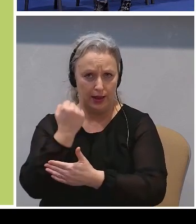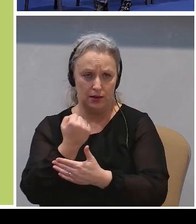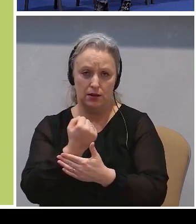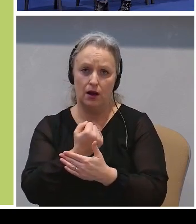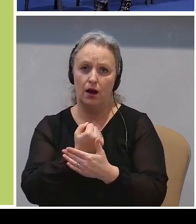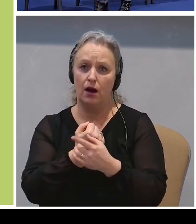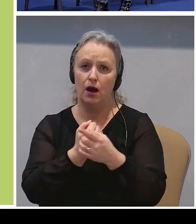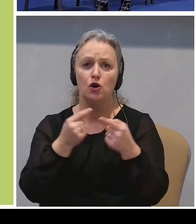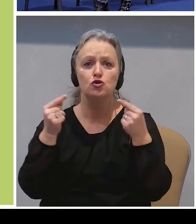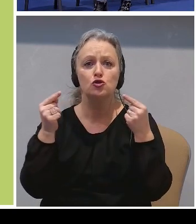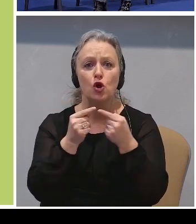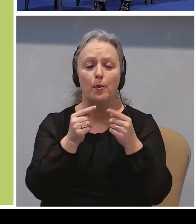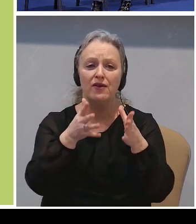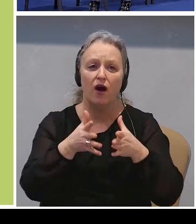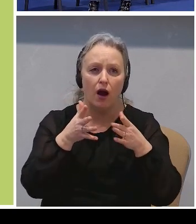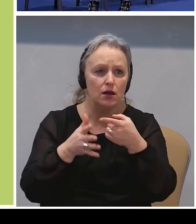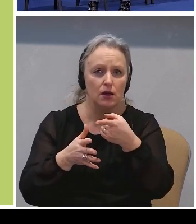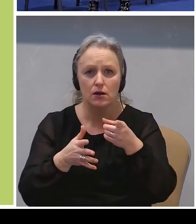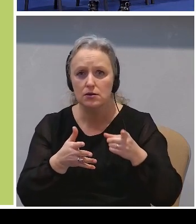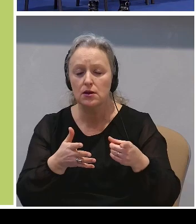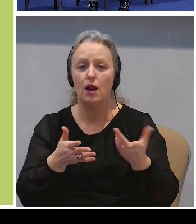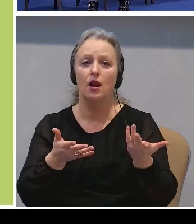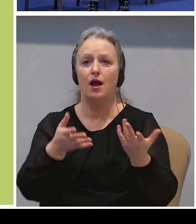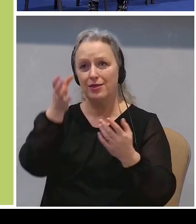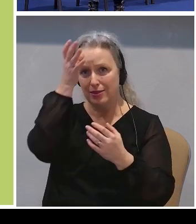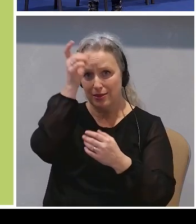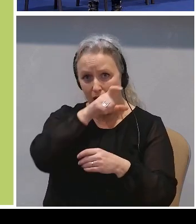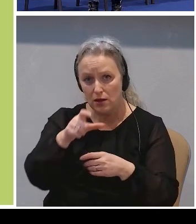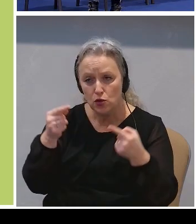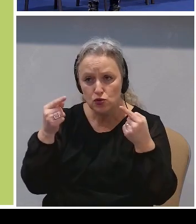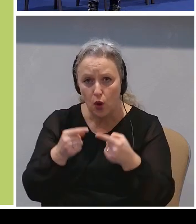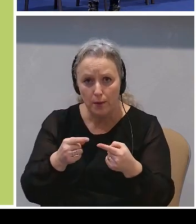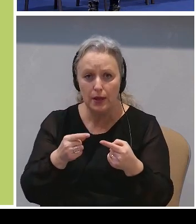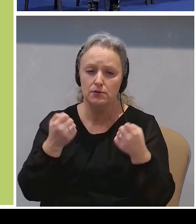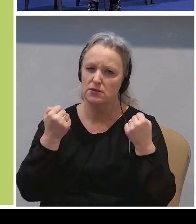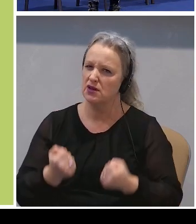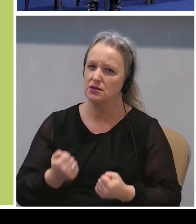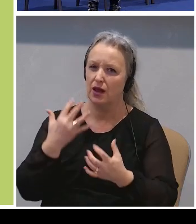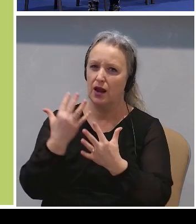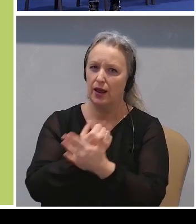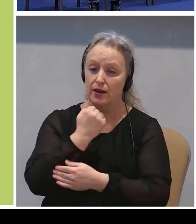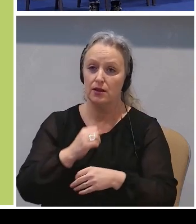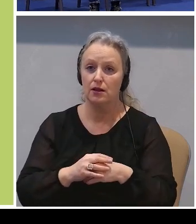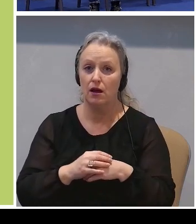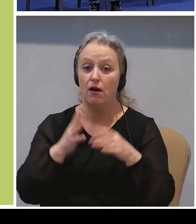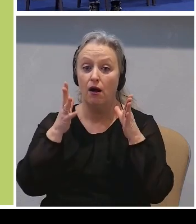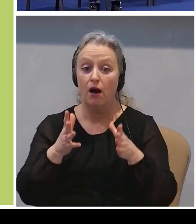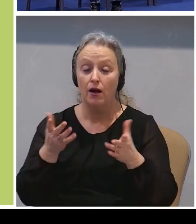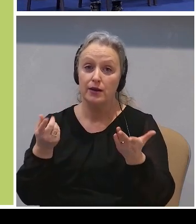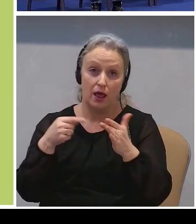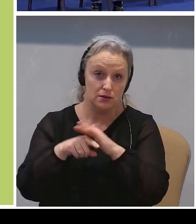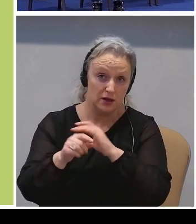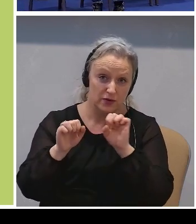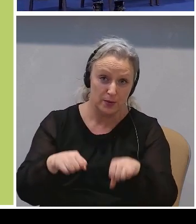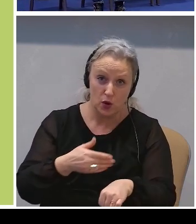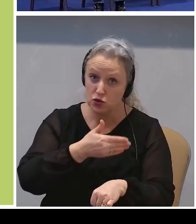insurance companies cite the lack of regulation as a main reason not to support cross-border participation. This is, I think, the main reason.